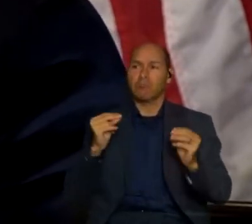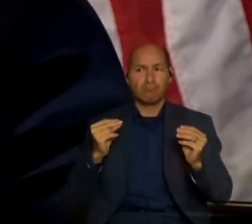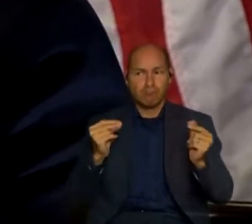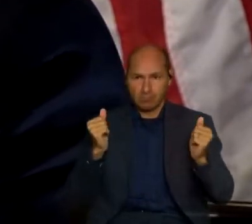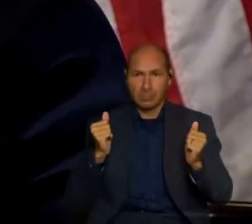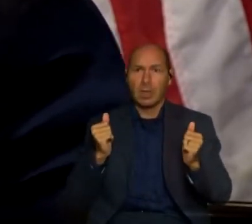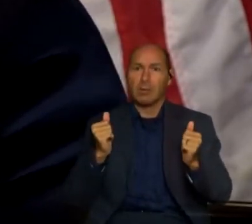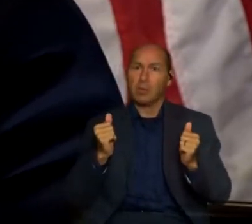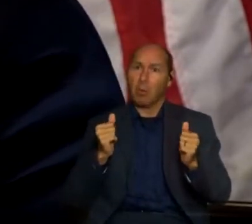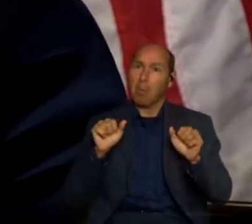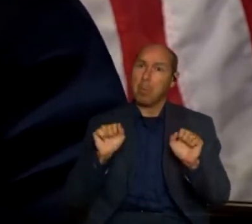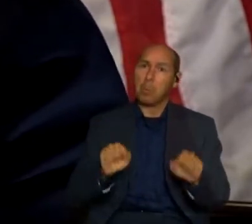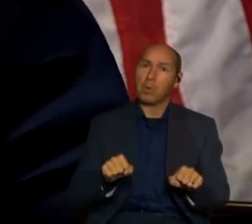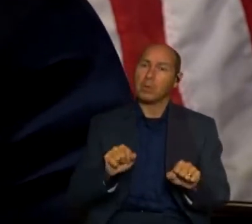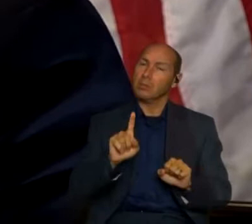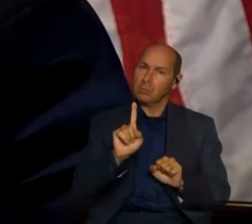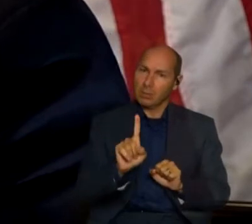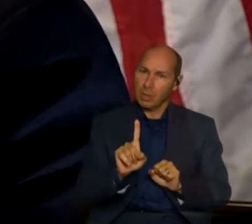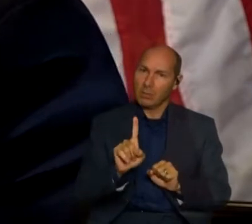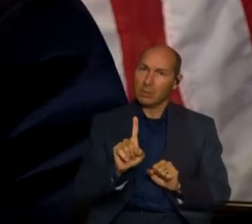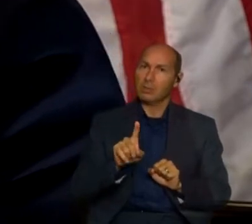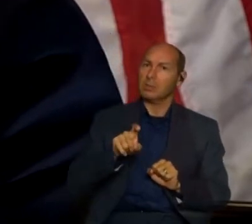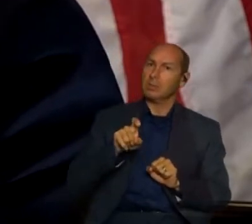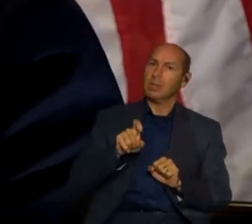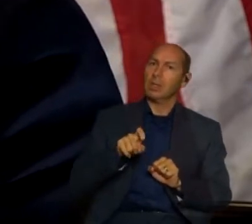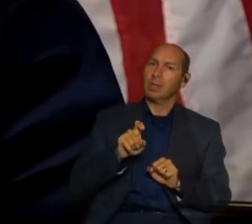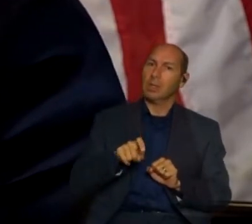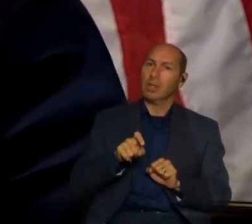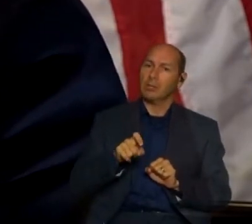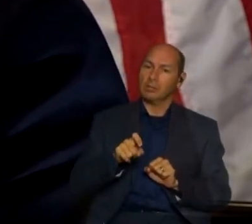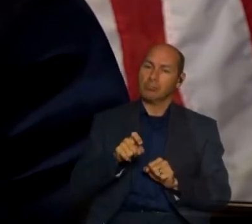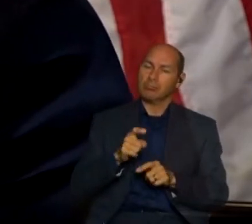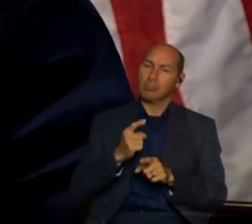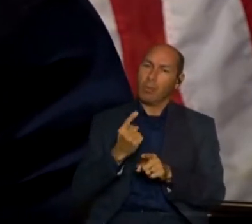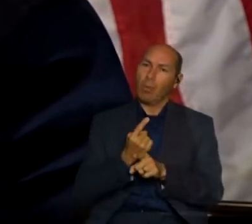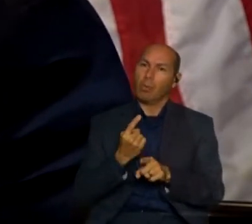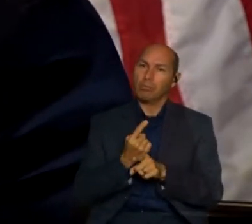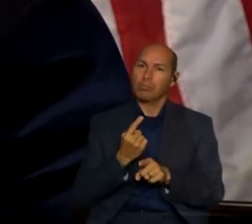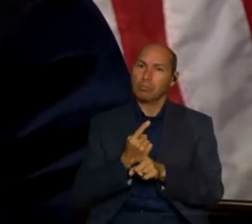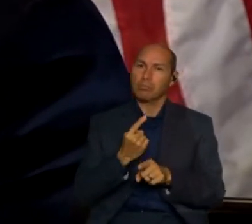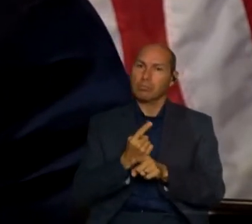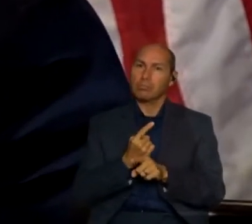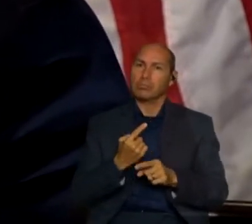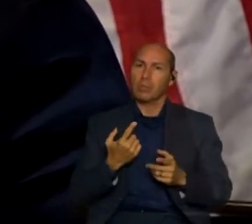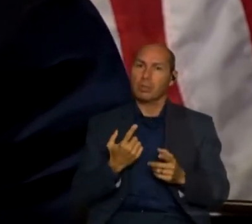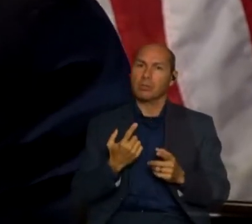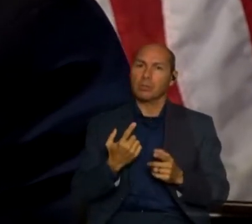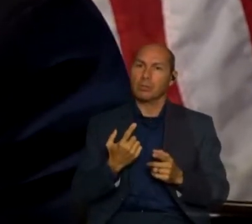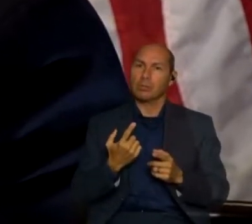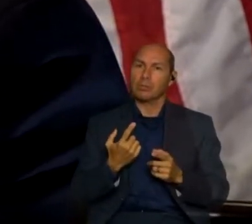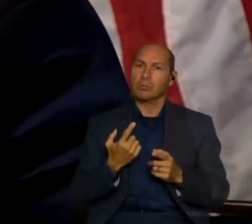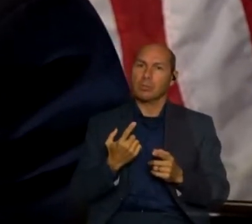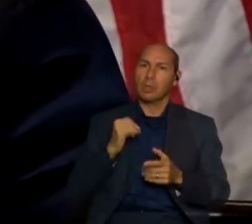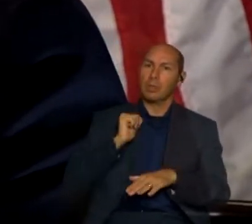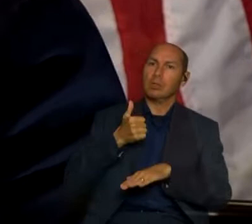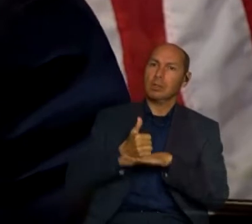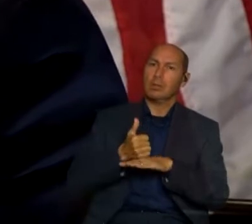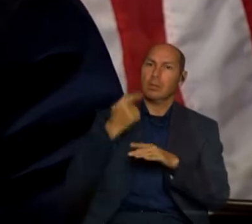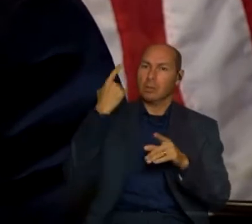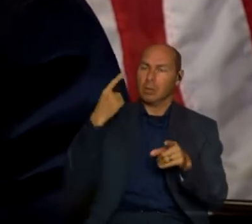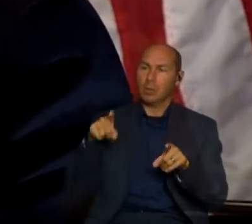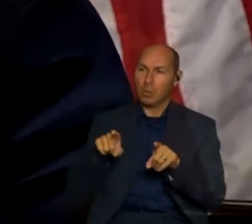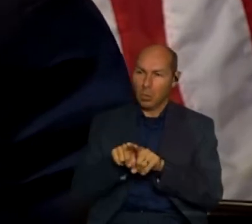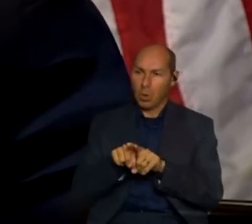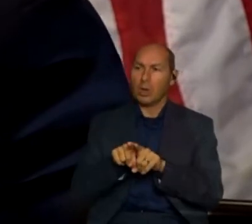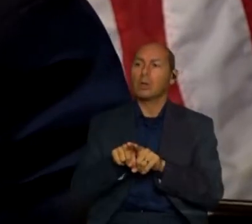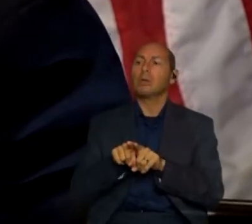possible, but we have to complete it on terms that make sense, on terms that provide for